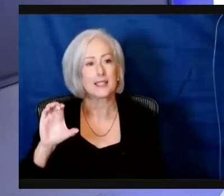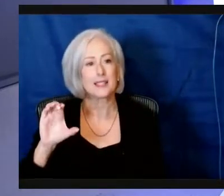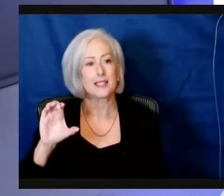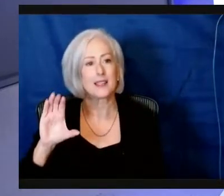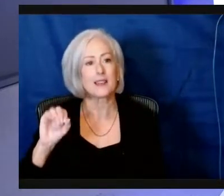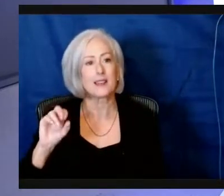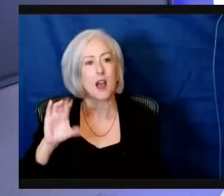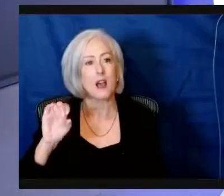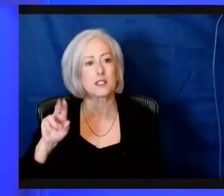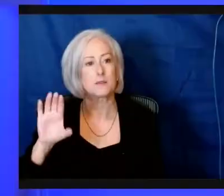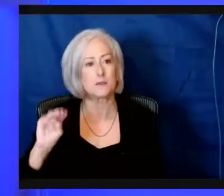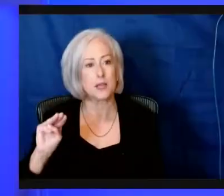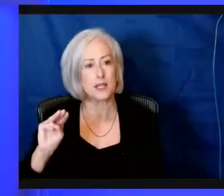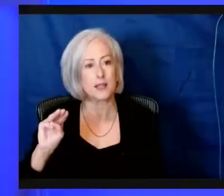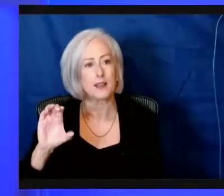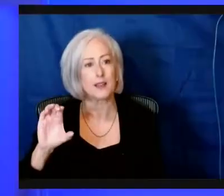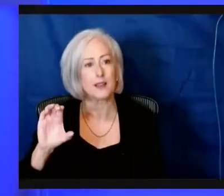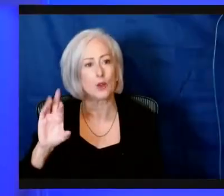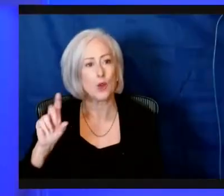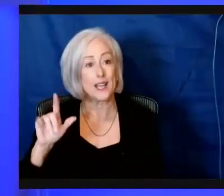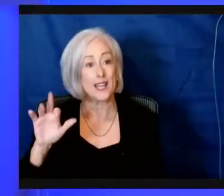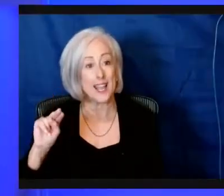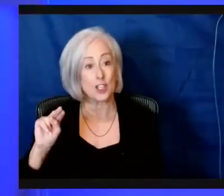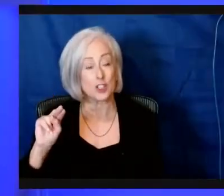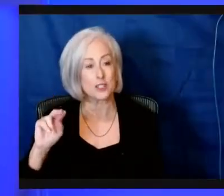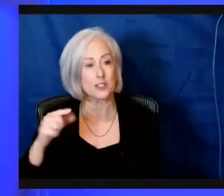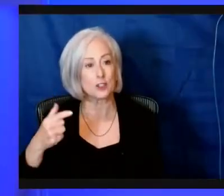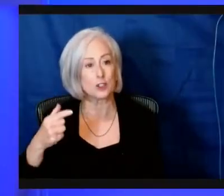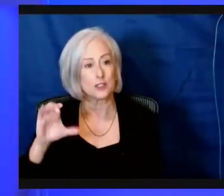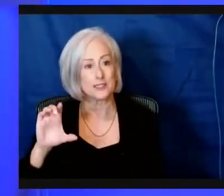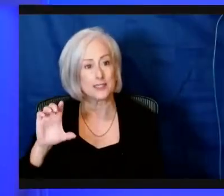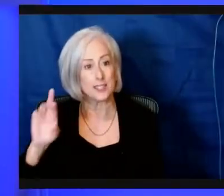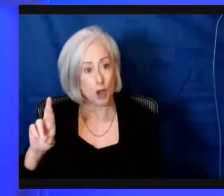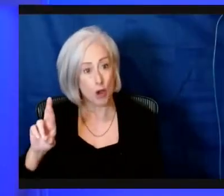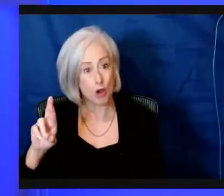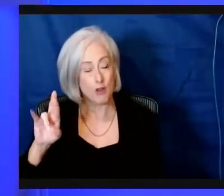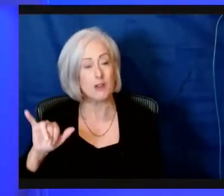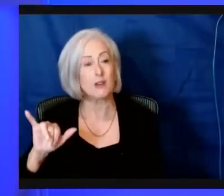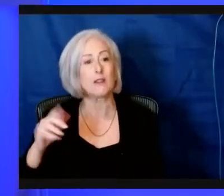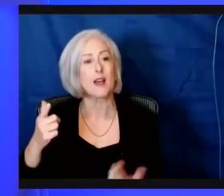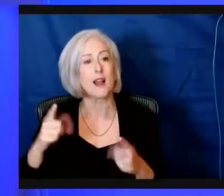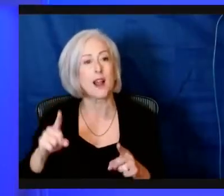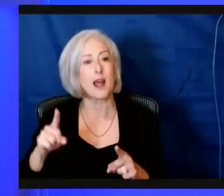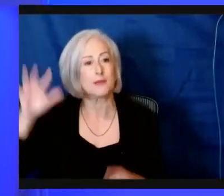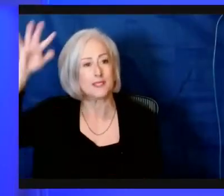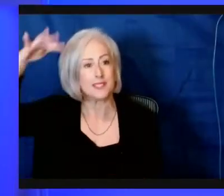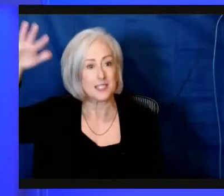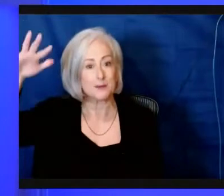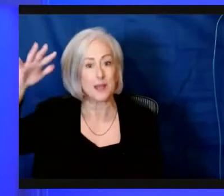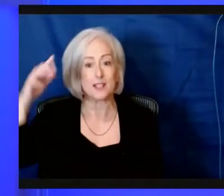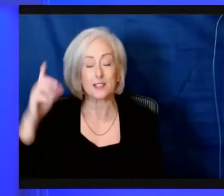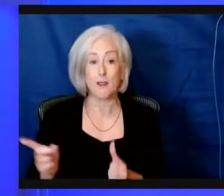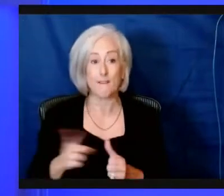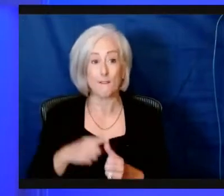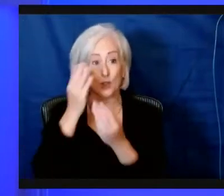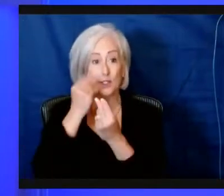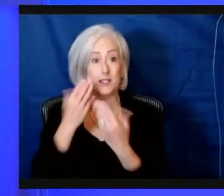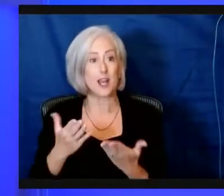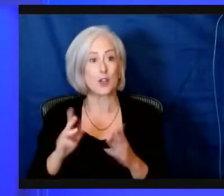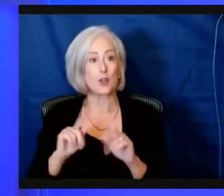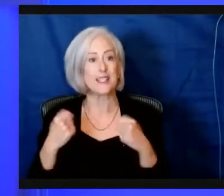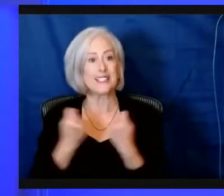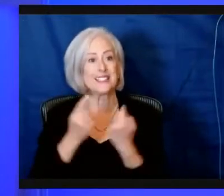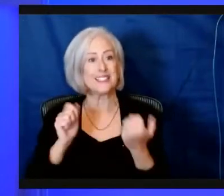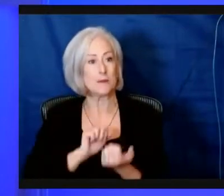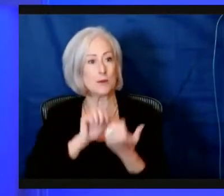space. Okay, so I first want to just preference that this work is a team approach, much like Dr.